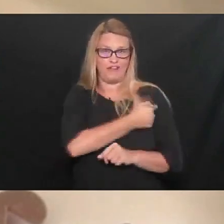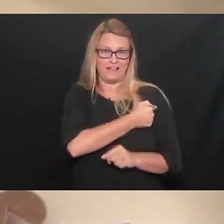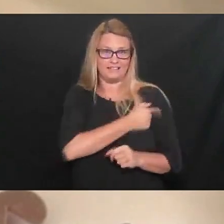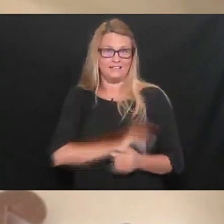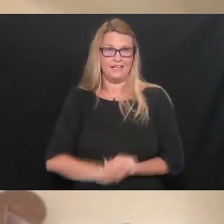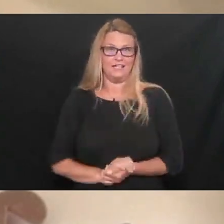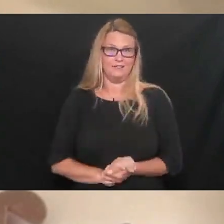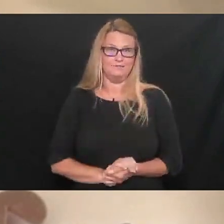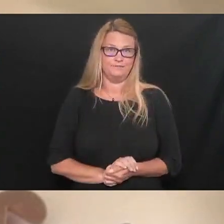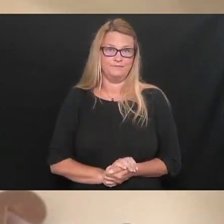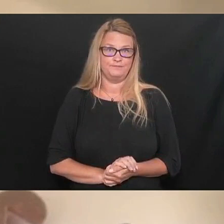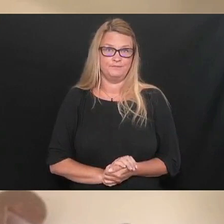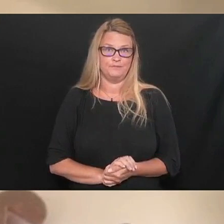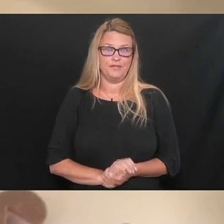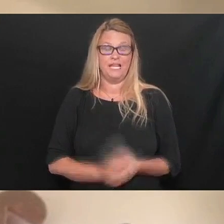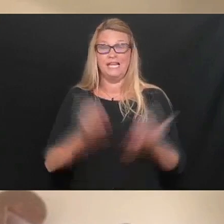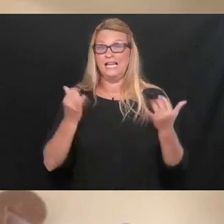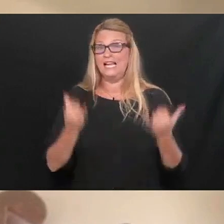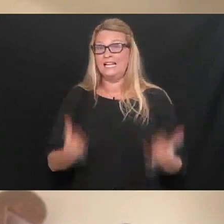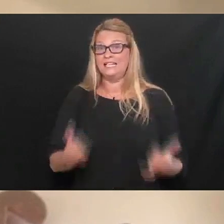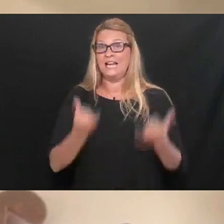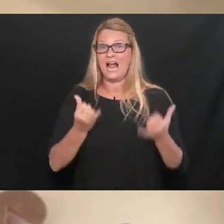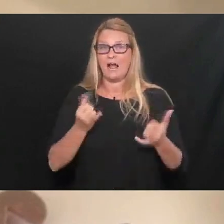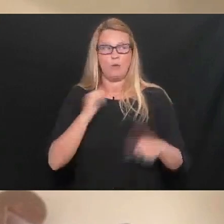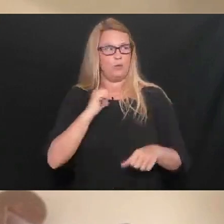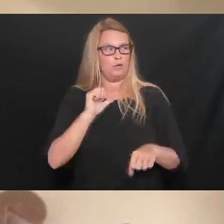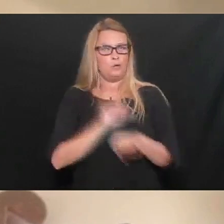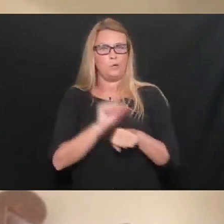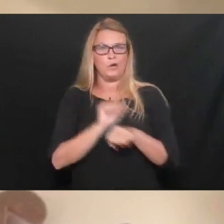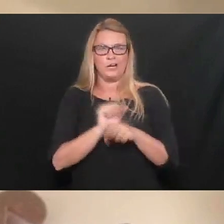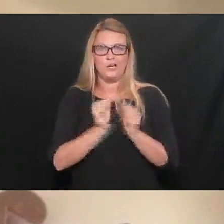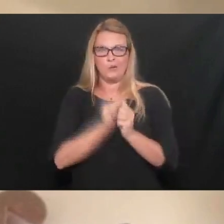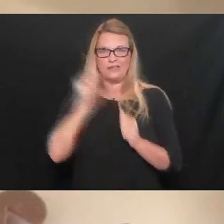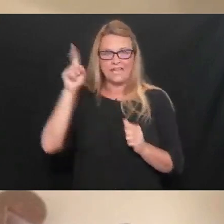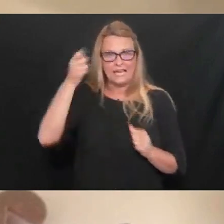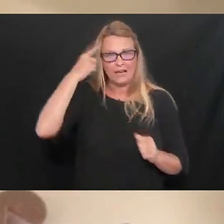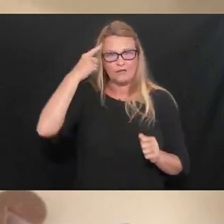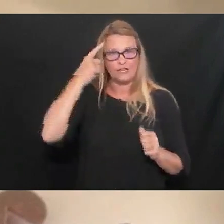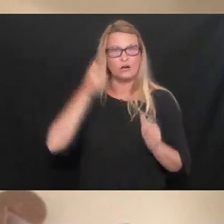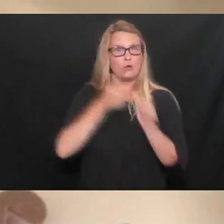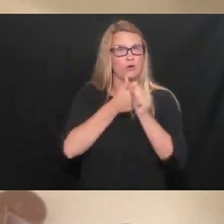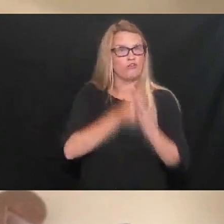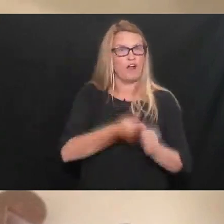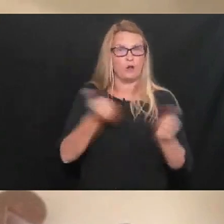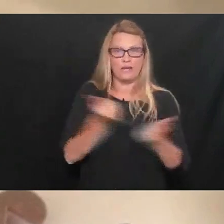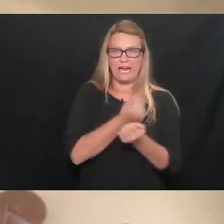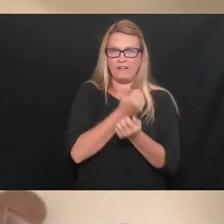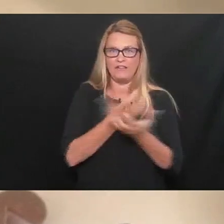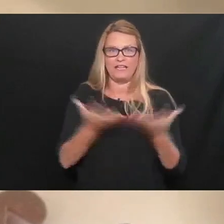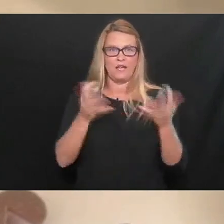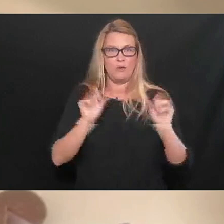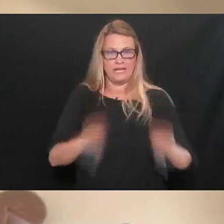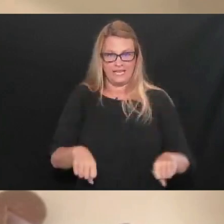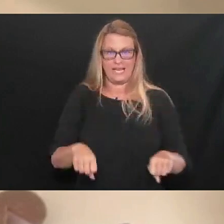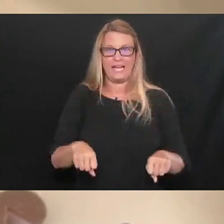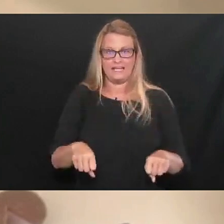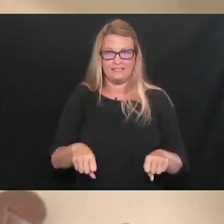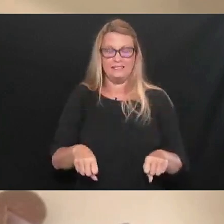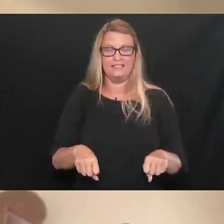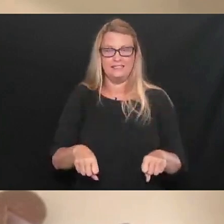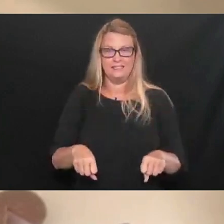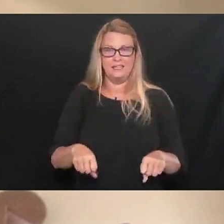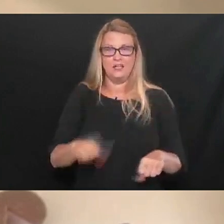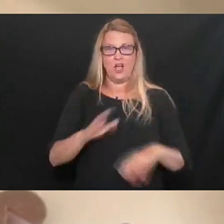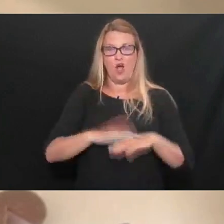the governor pointed out, we are working with him and we are pressing at his direction to do everything we can also on those